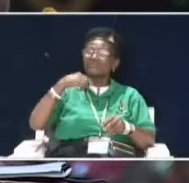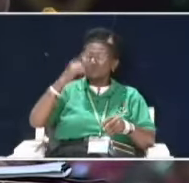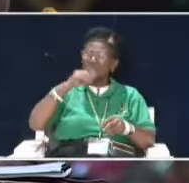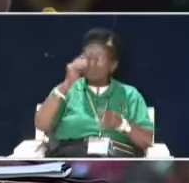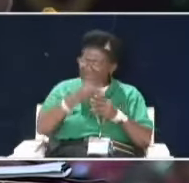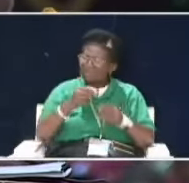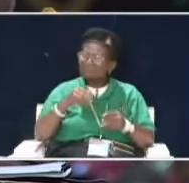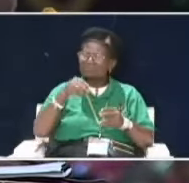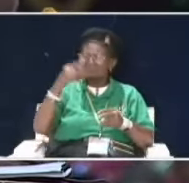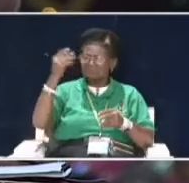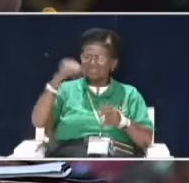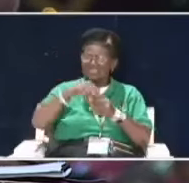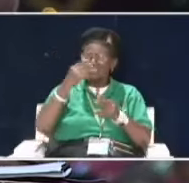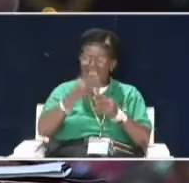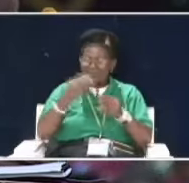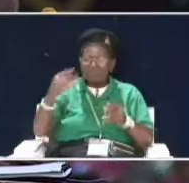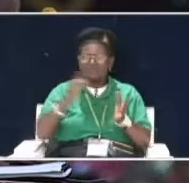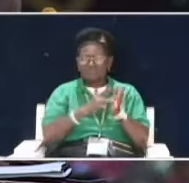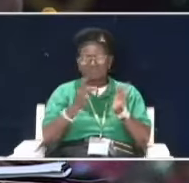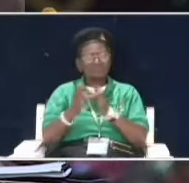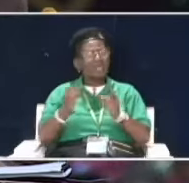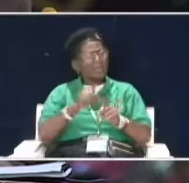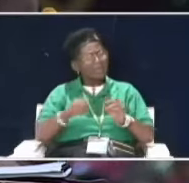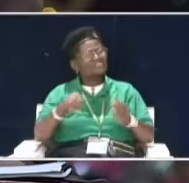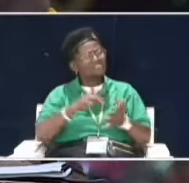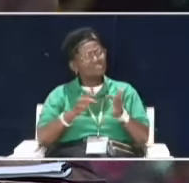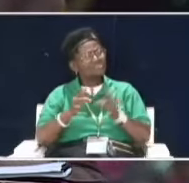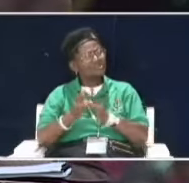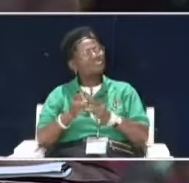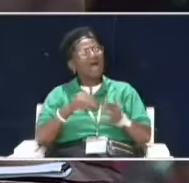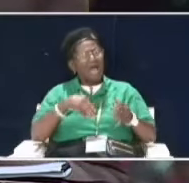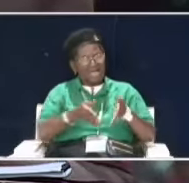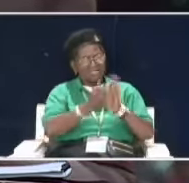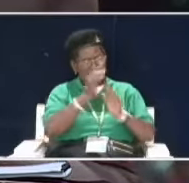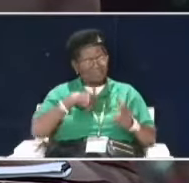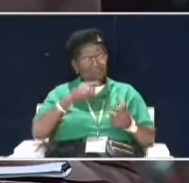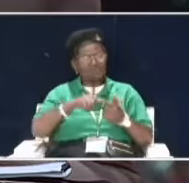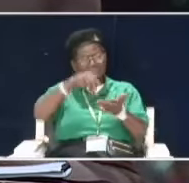we say, but it's Jesus who asked me to stand here.